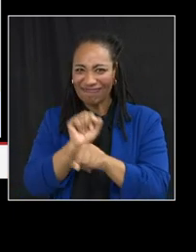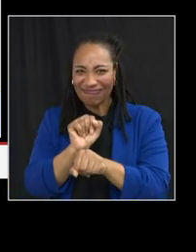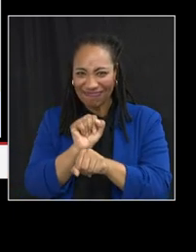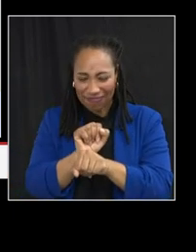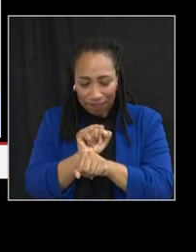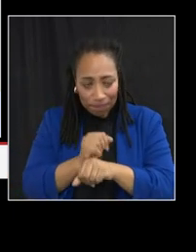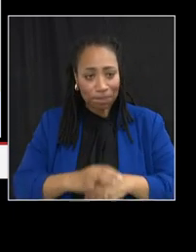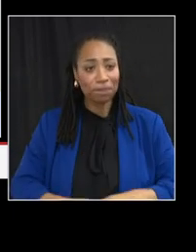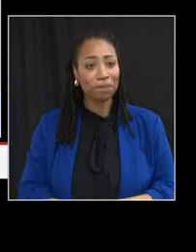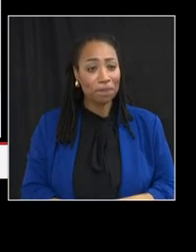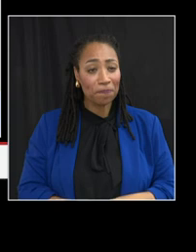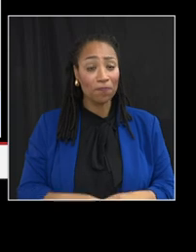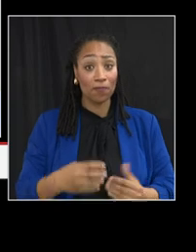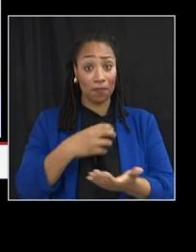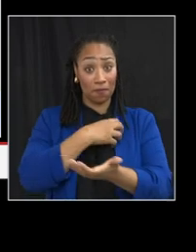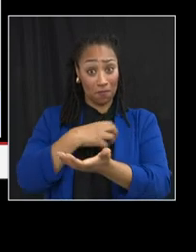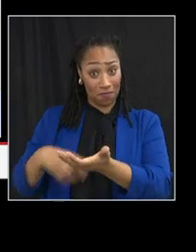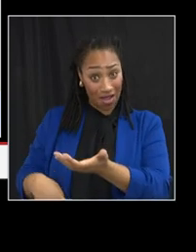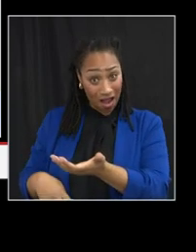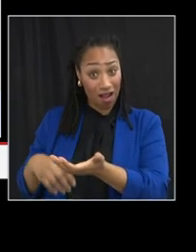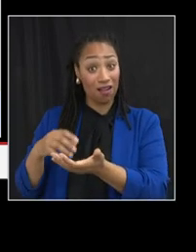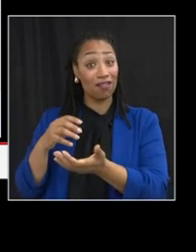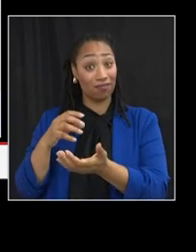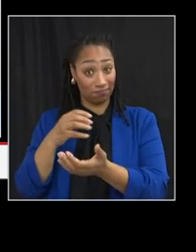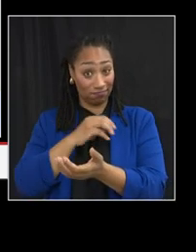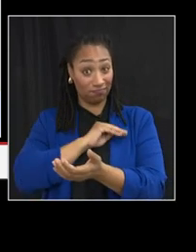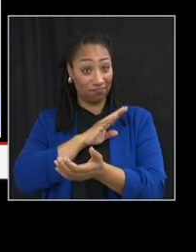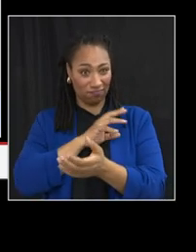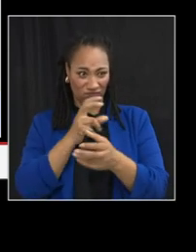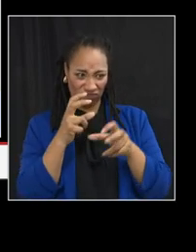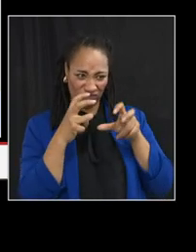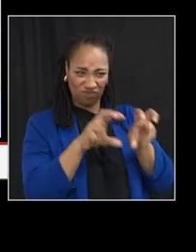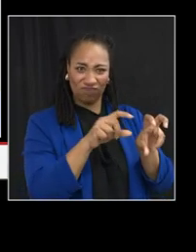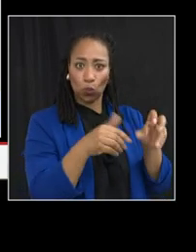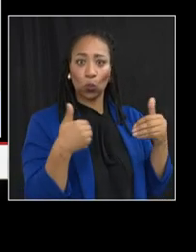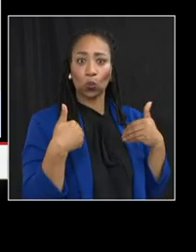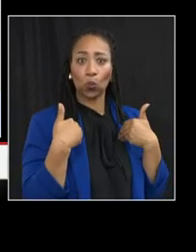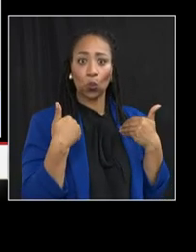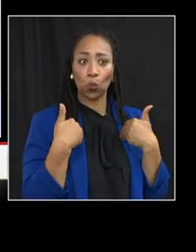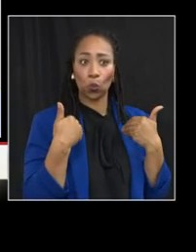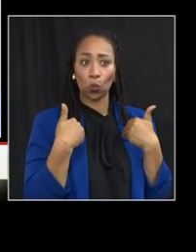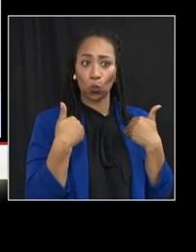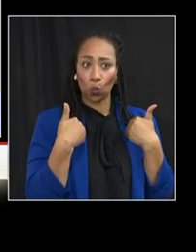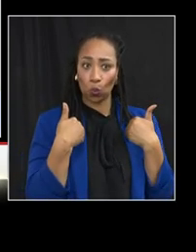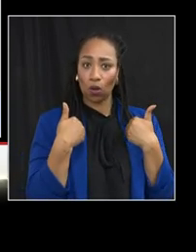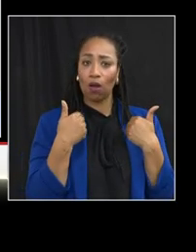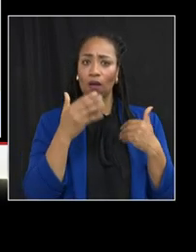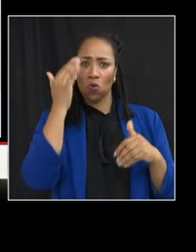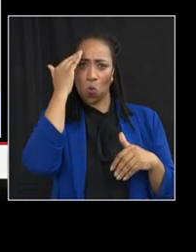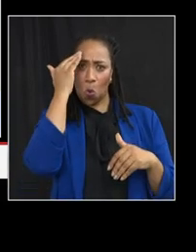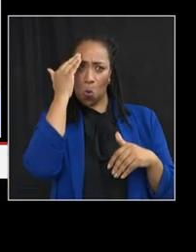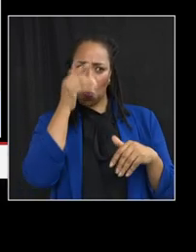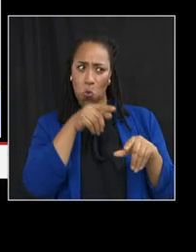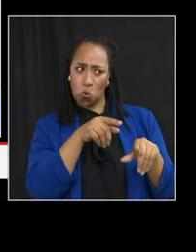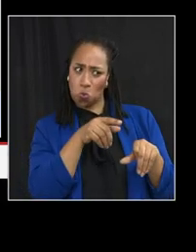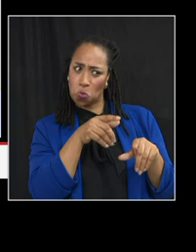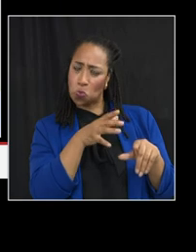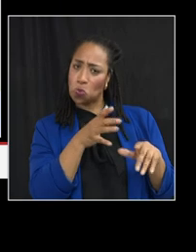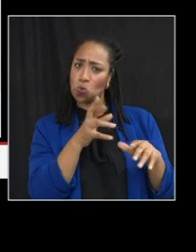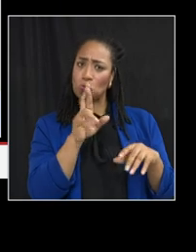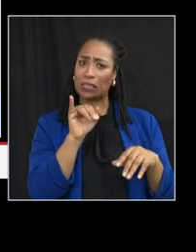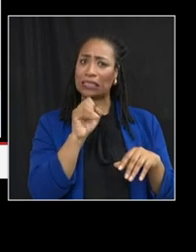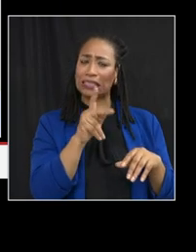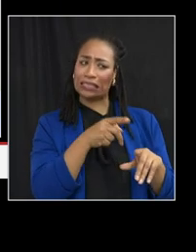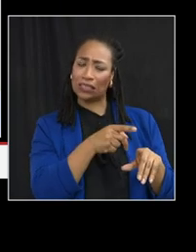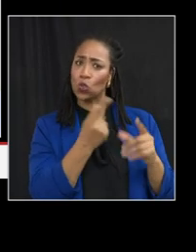for those kids who maybe are at risk or already involved in crimes. $4.8 million to support our